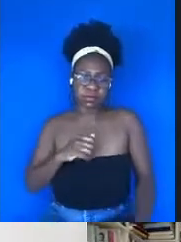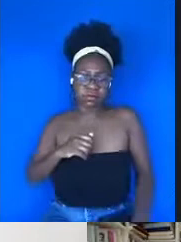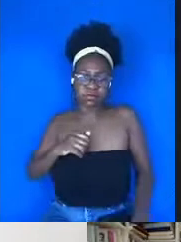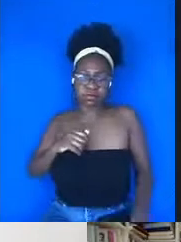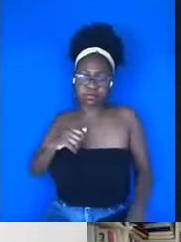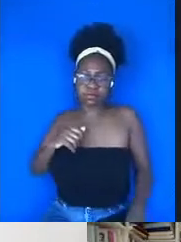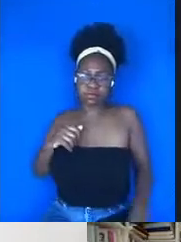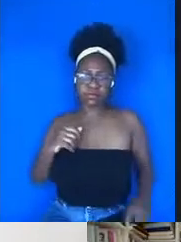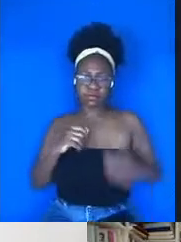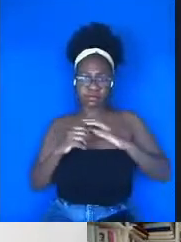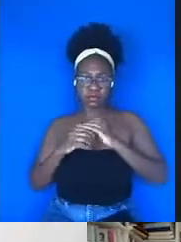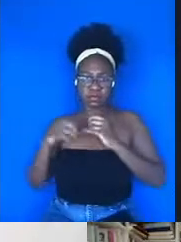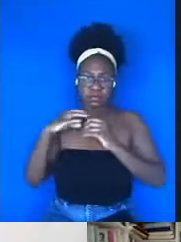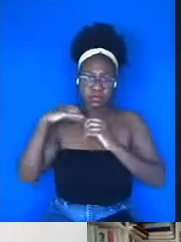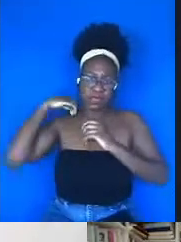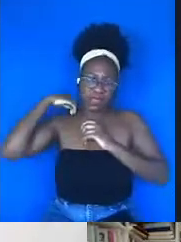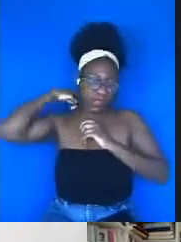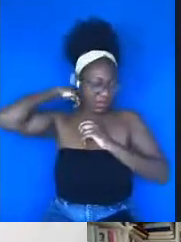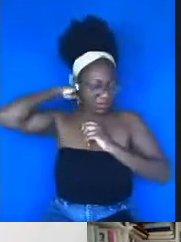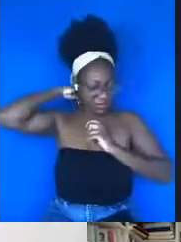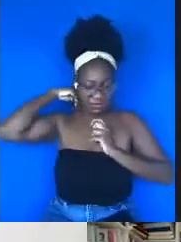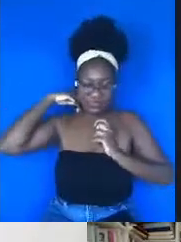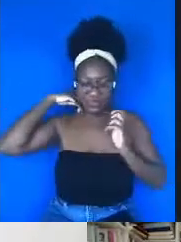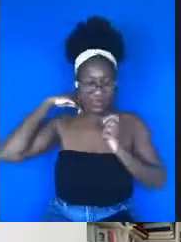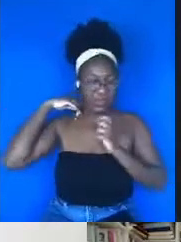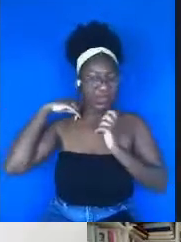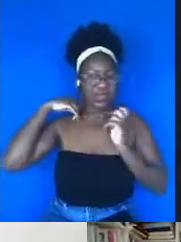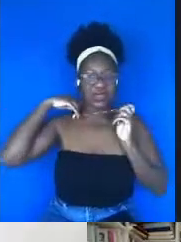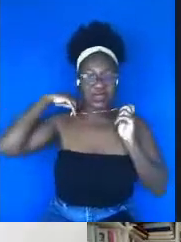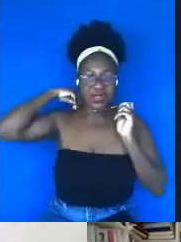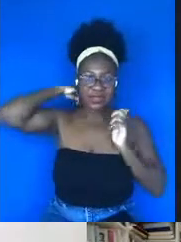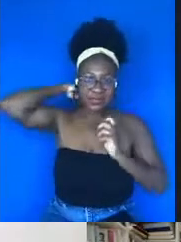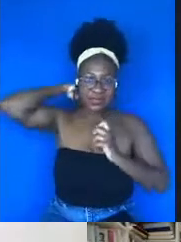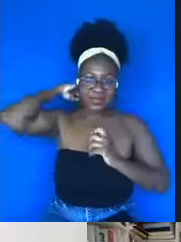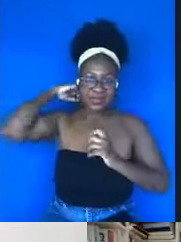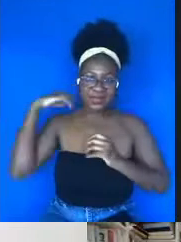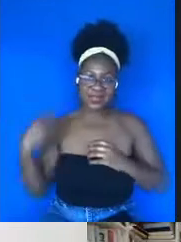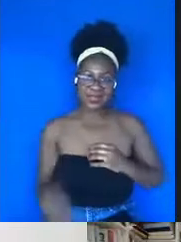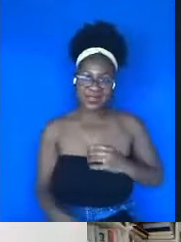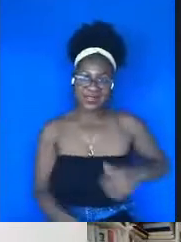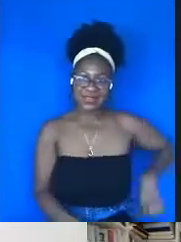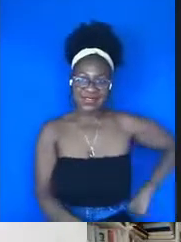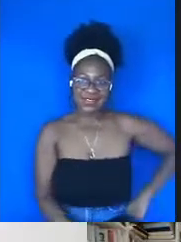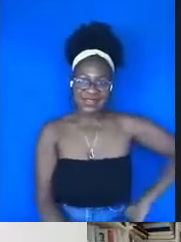then I'm not in the future. One time I wrote an opera with this guy. Oh my